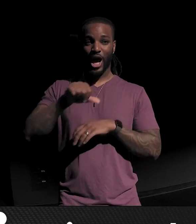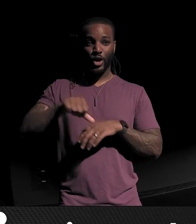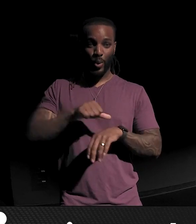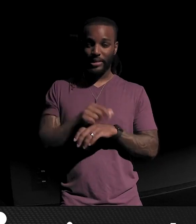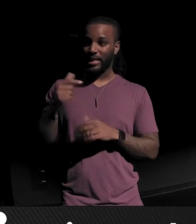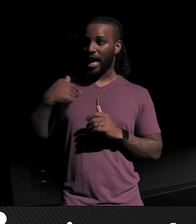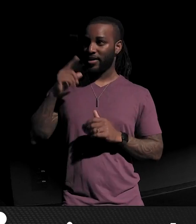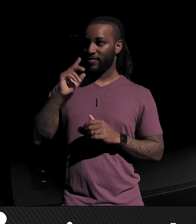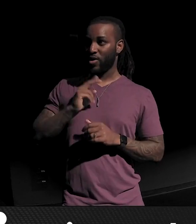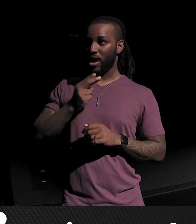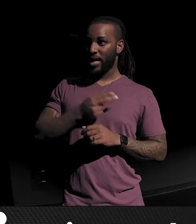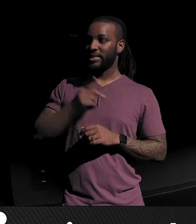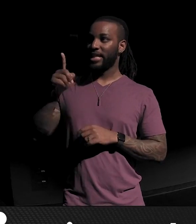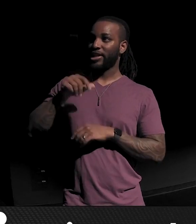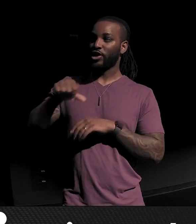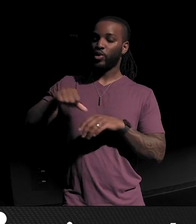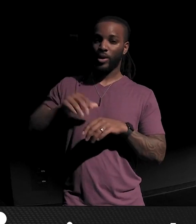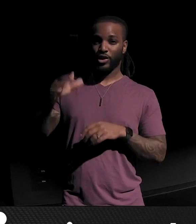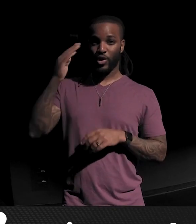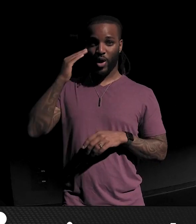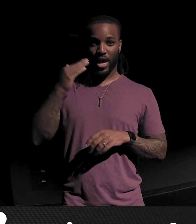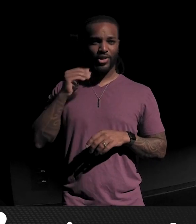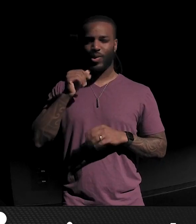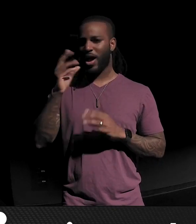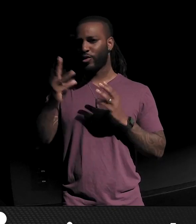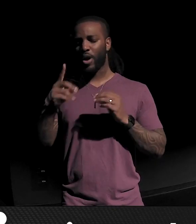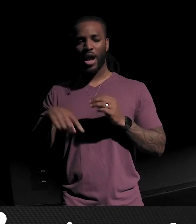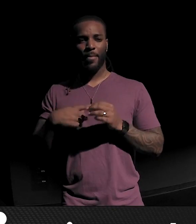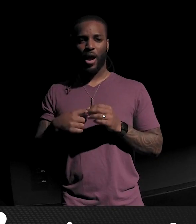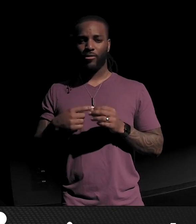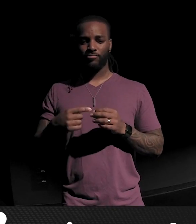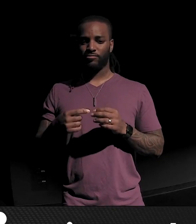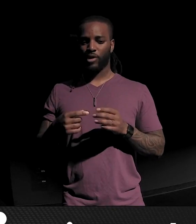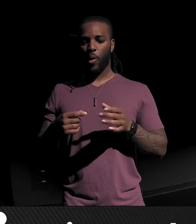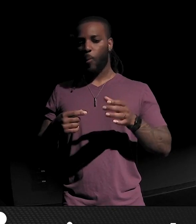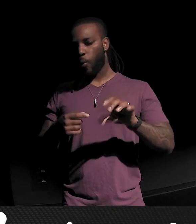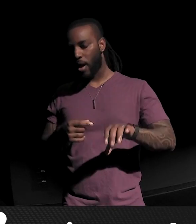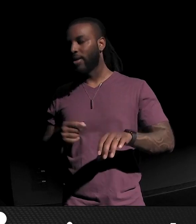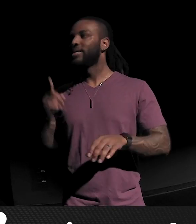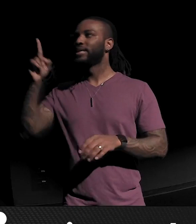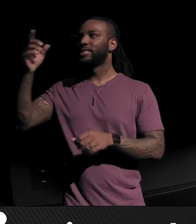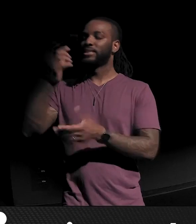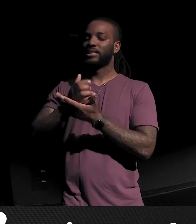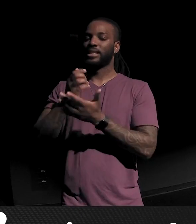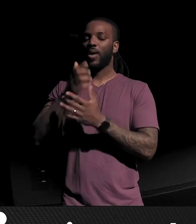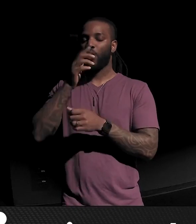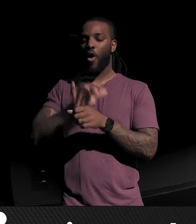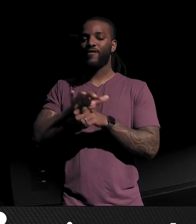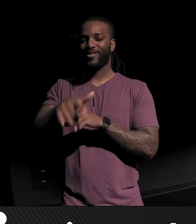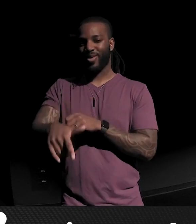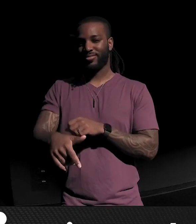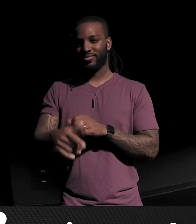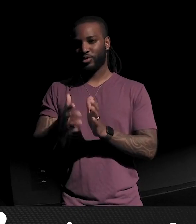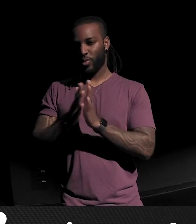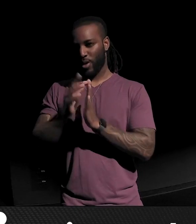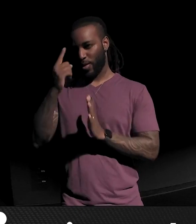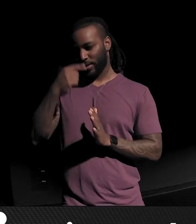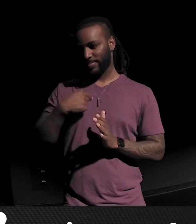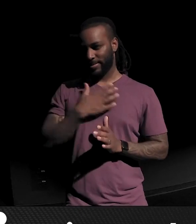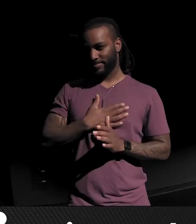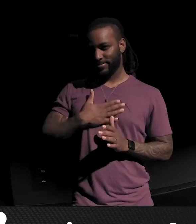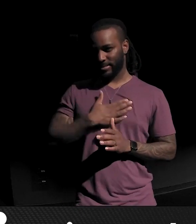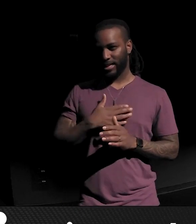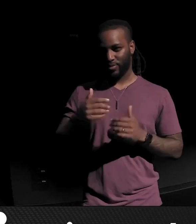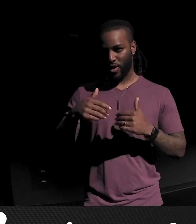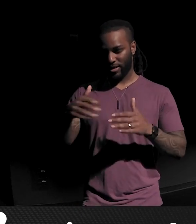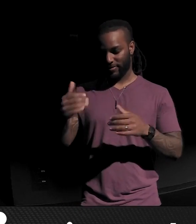for us. He has anointed your head. You don't have to worry about pouring out. His cup will overflow. So would you pray with me as I send us all out